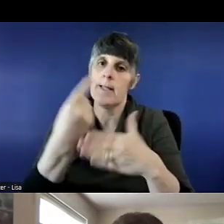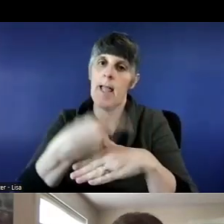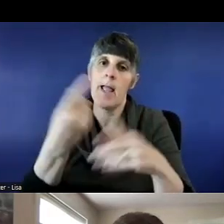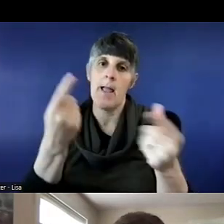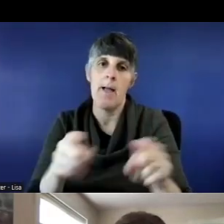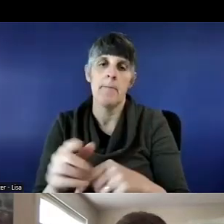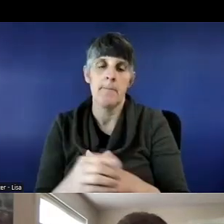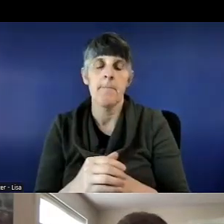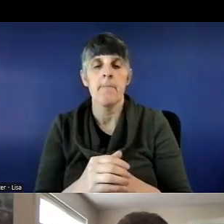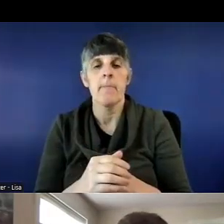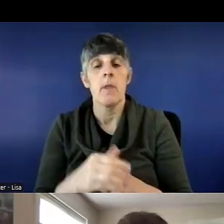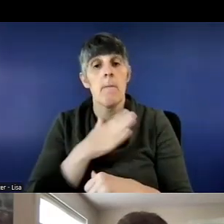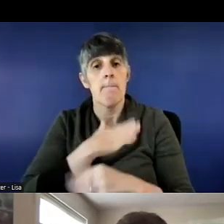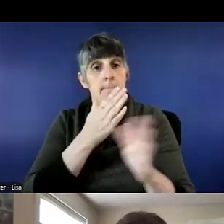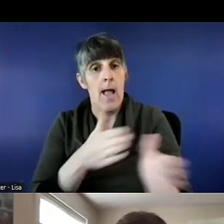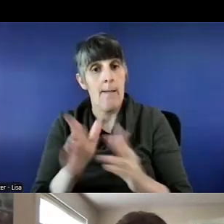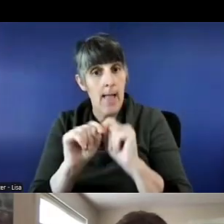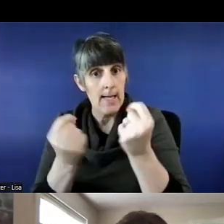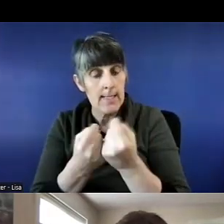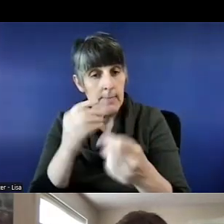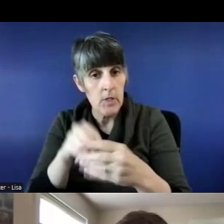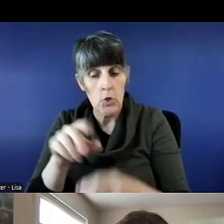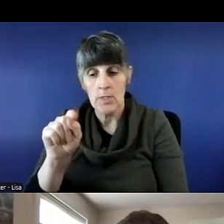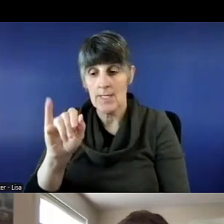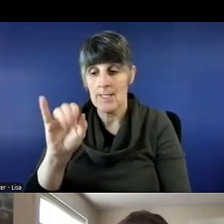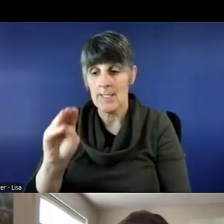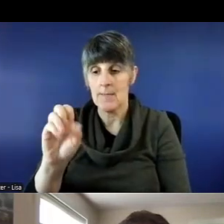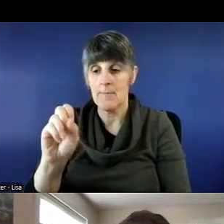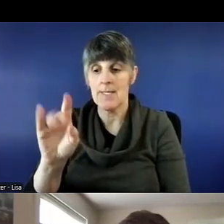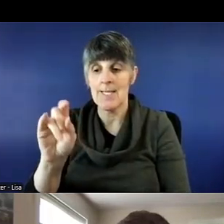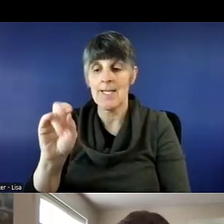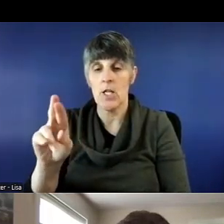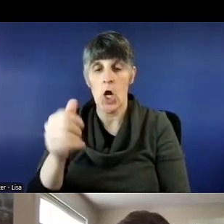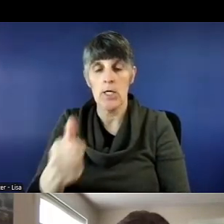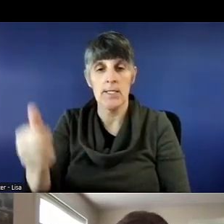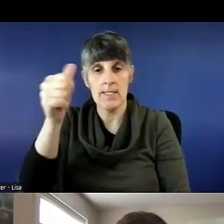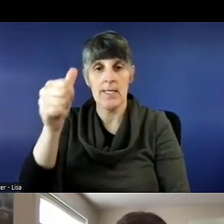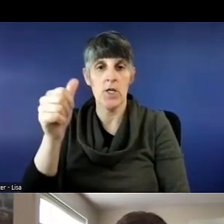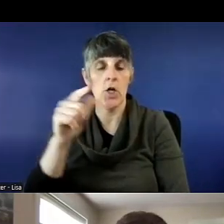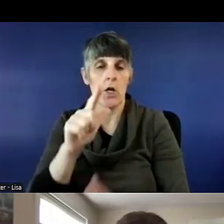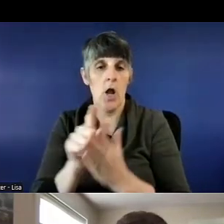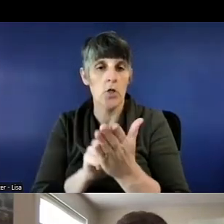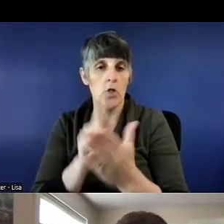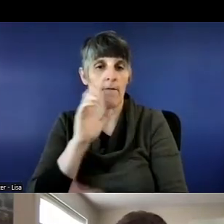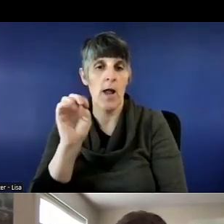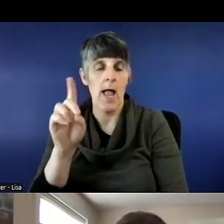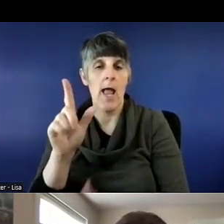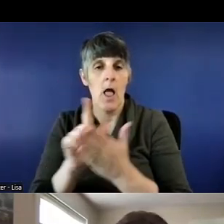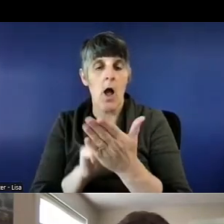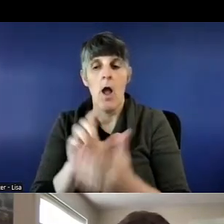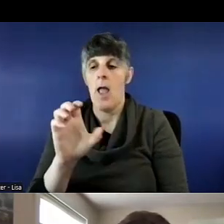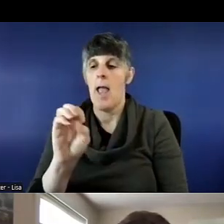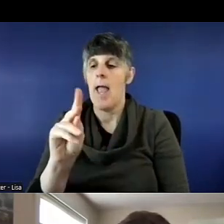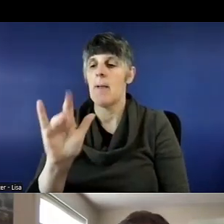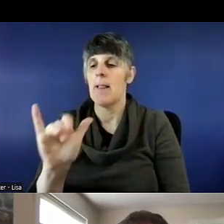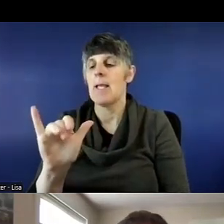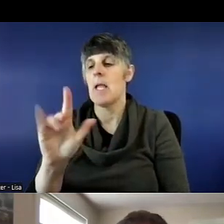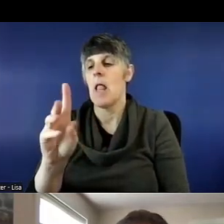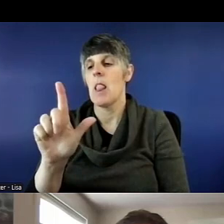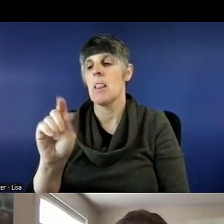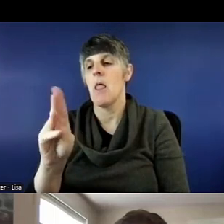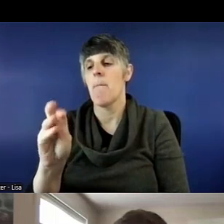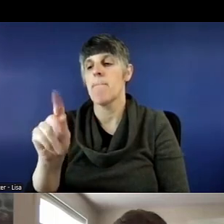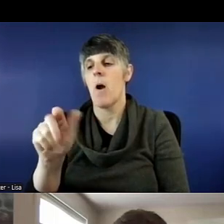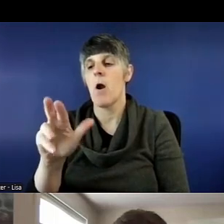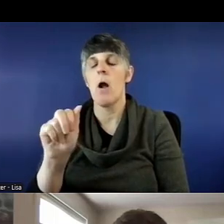possible. My planning team includes Tim Sindelar, Senior Counsel for EdLaw, and Emily Lamarca, an incredible parent advocate you'll be